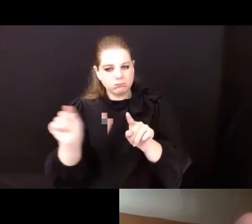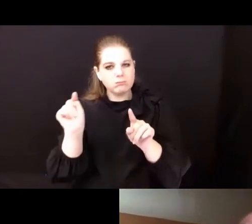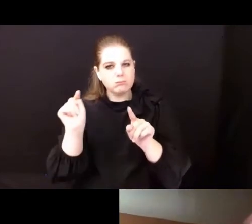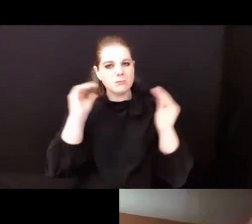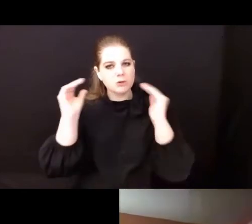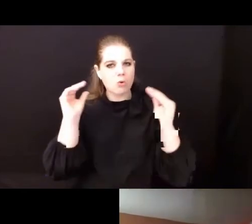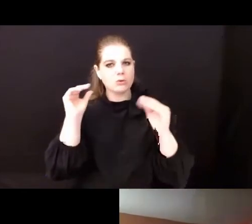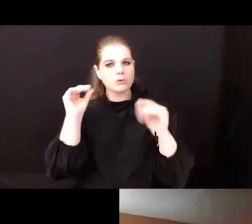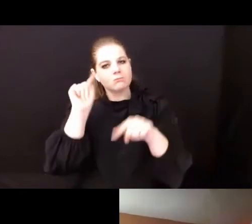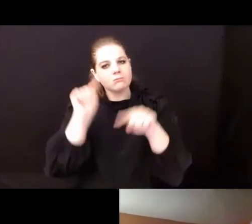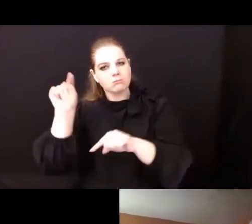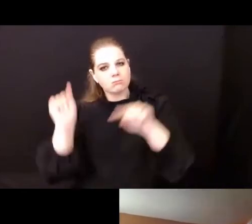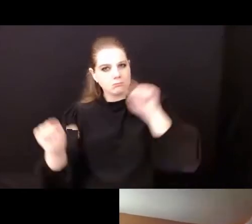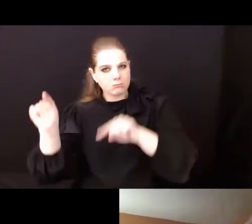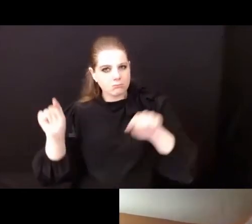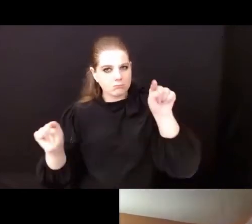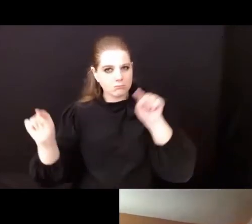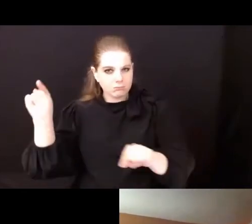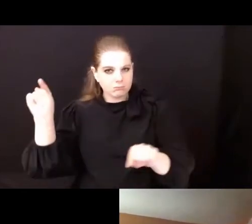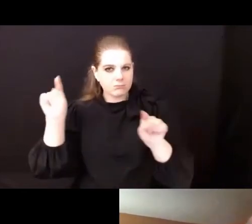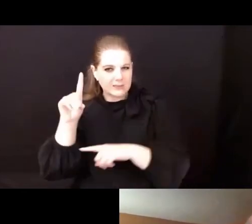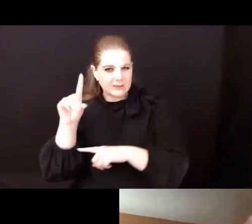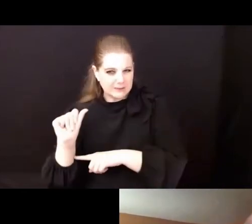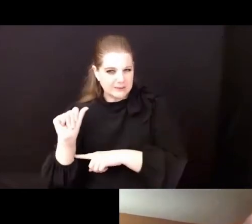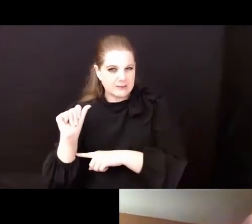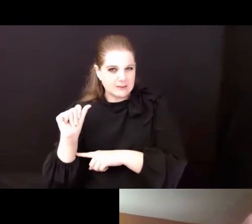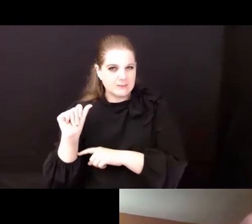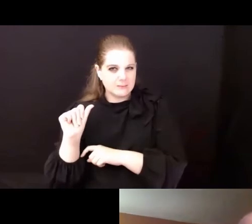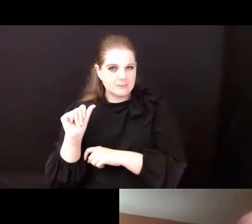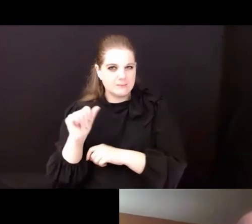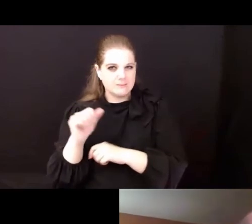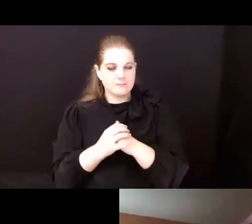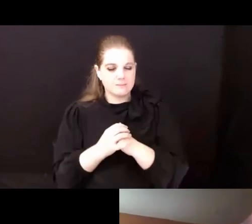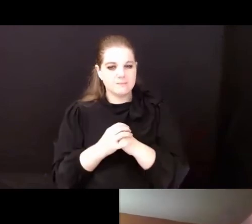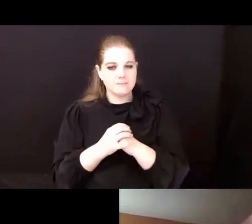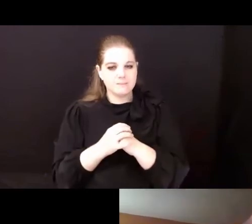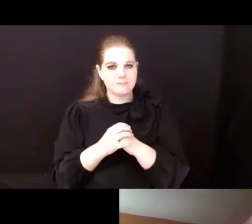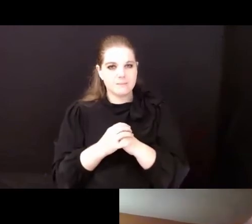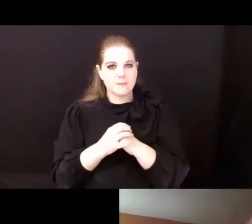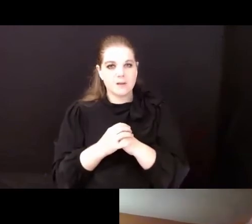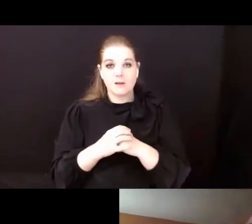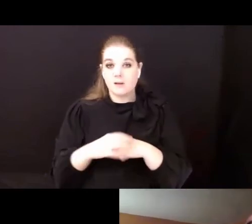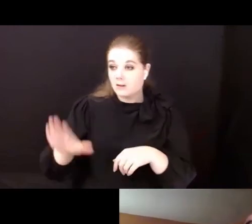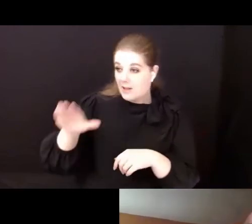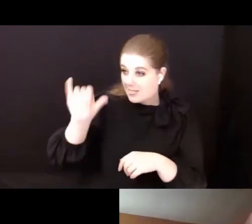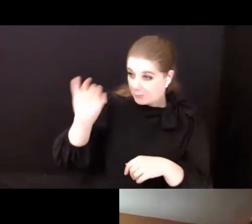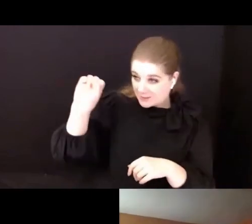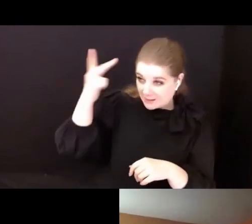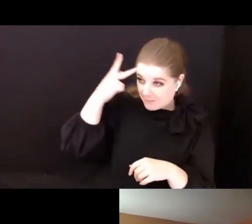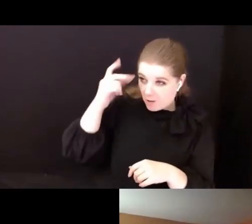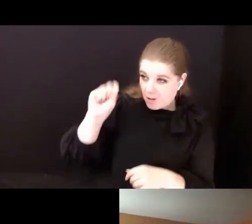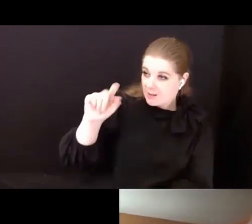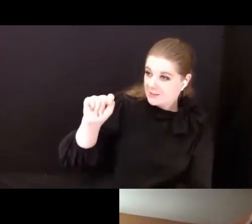wide range of physical and mental disabilities. This is St. Paul, Minnesota for our,